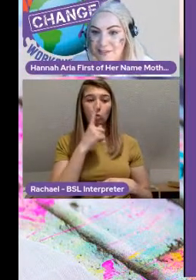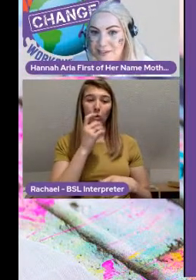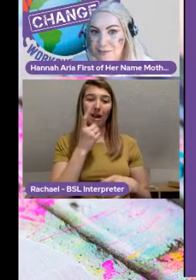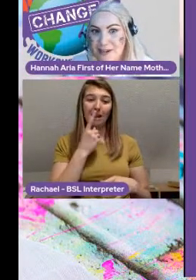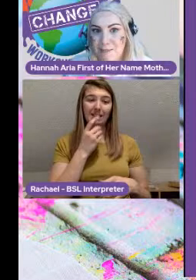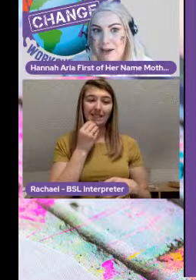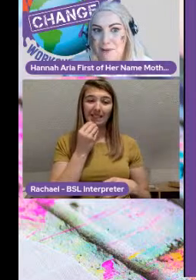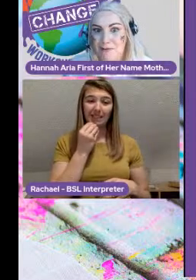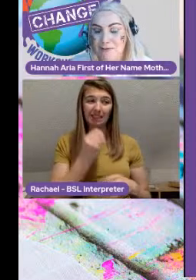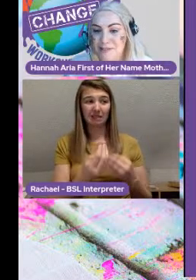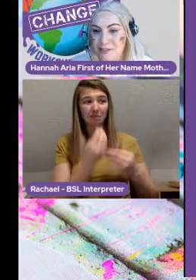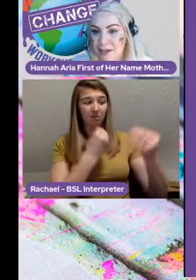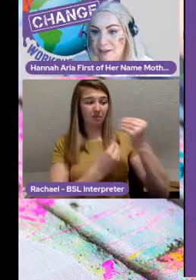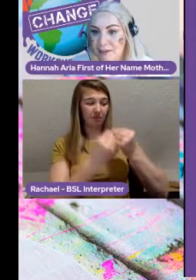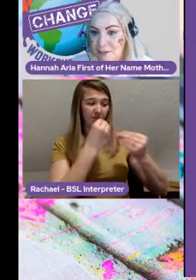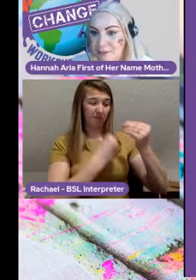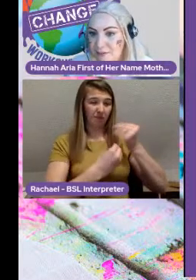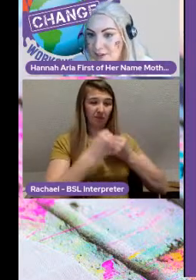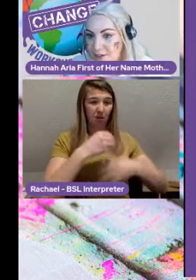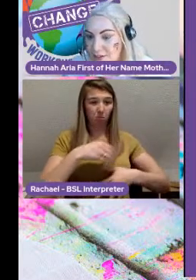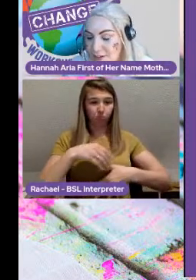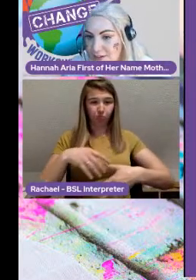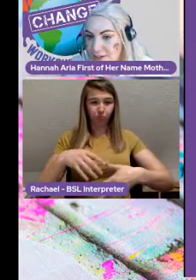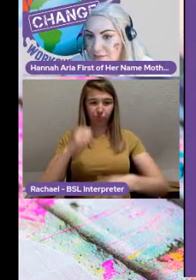Yeah, that's really powerful, isn't it?